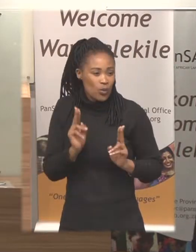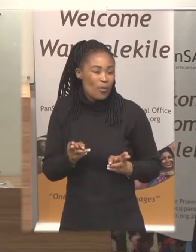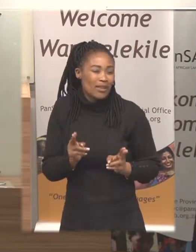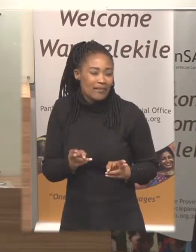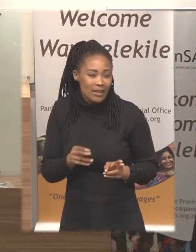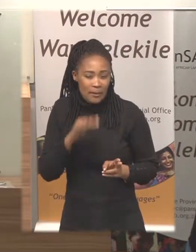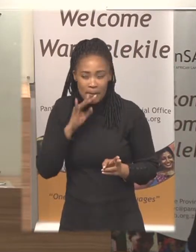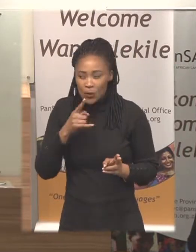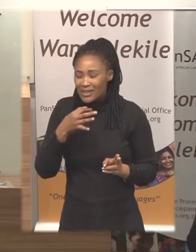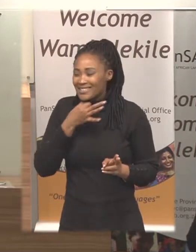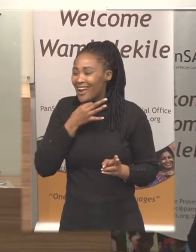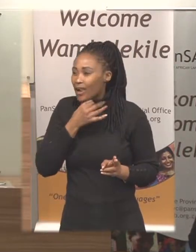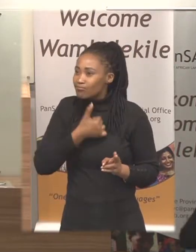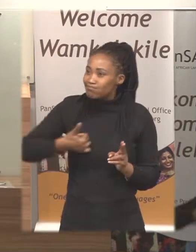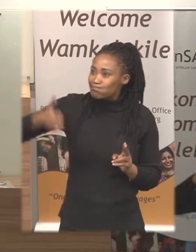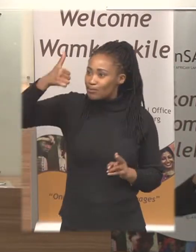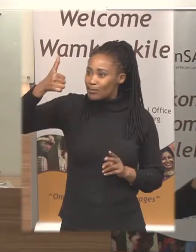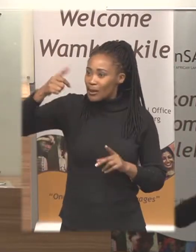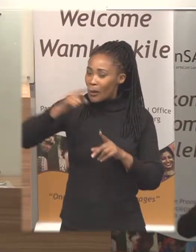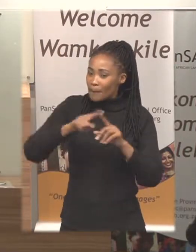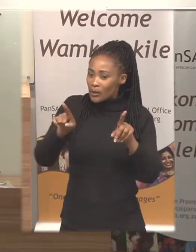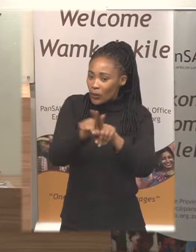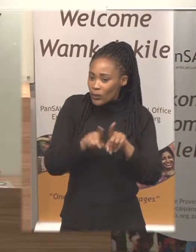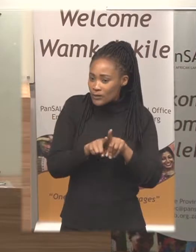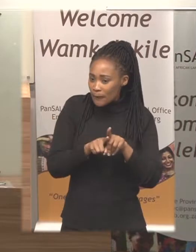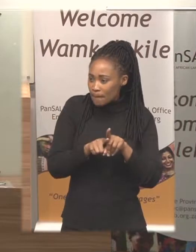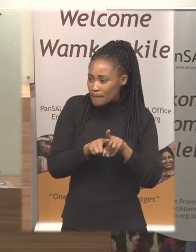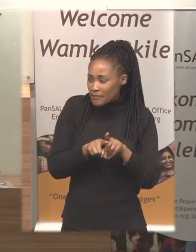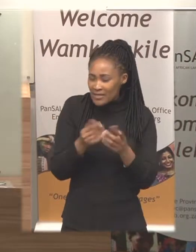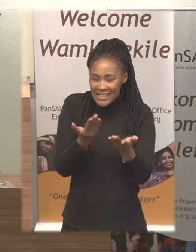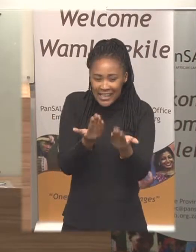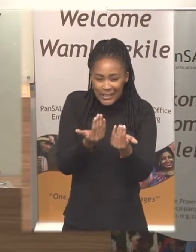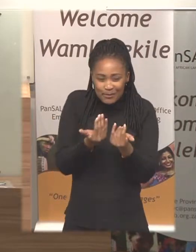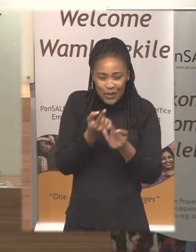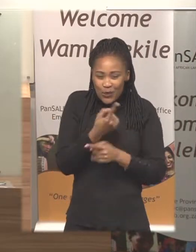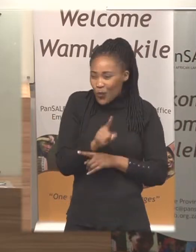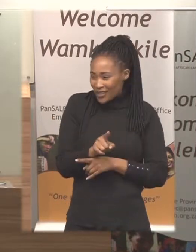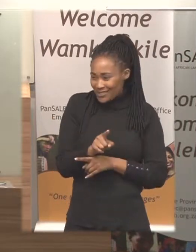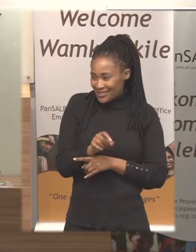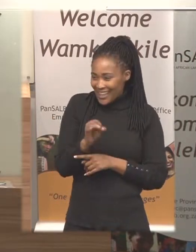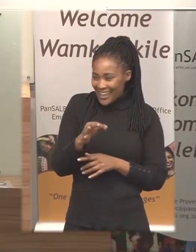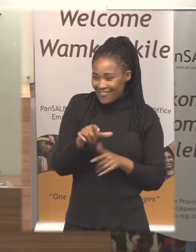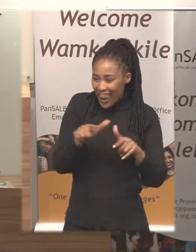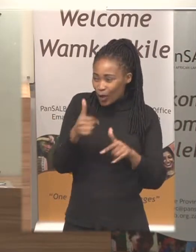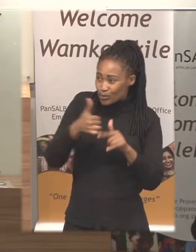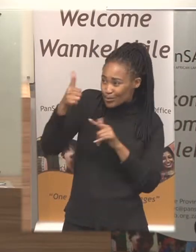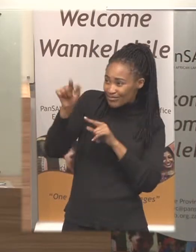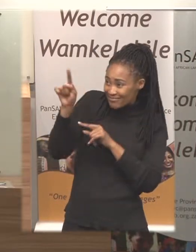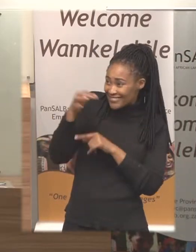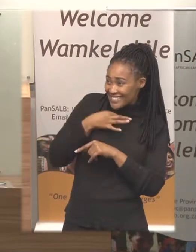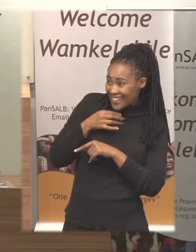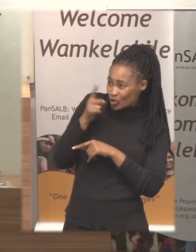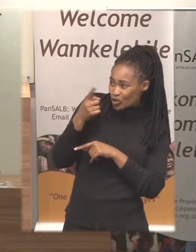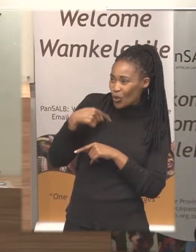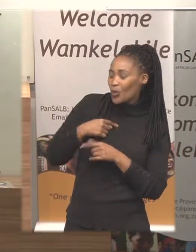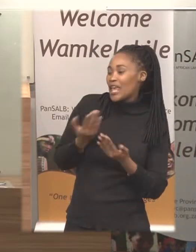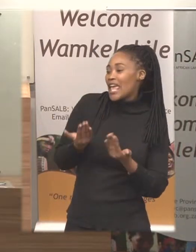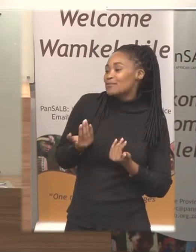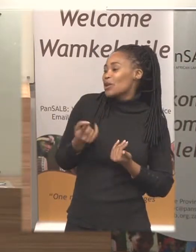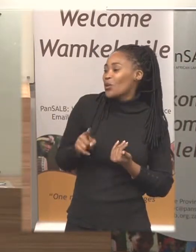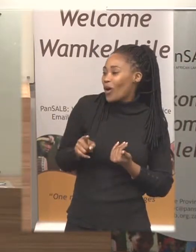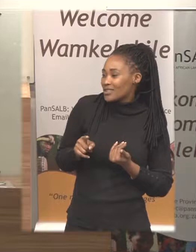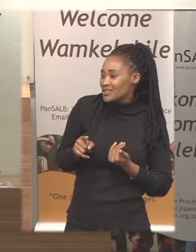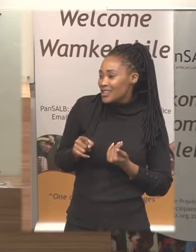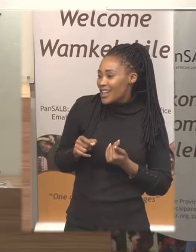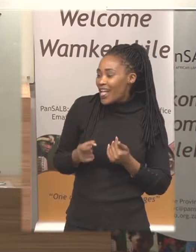of English, but the expectations that go along with that dominance, and the way, the consequences